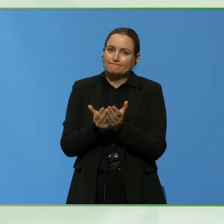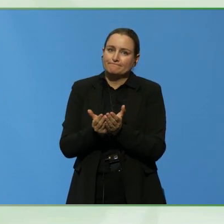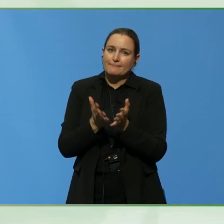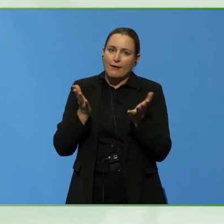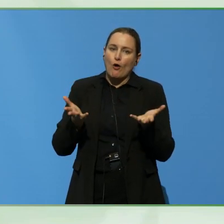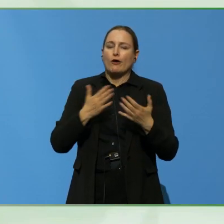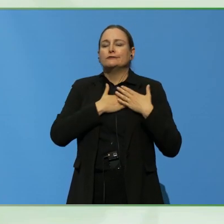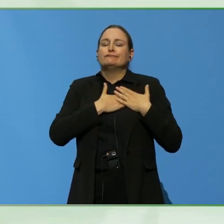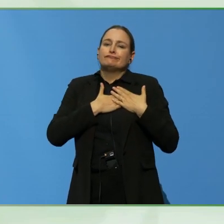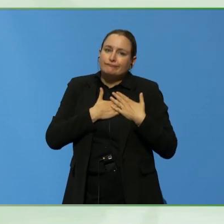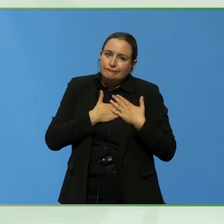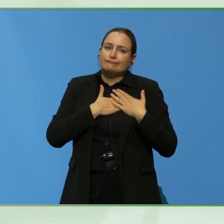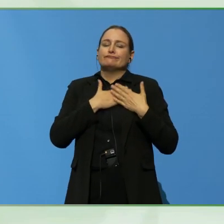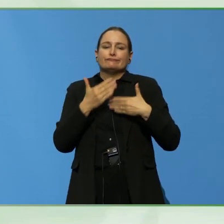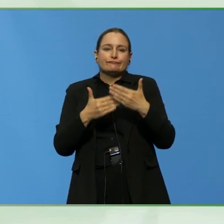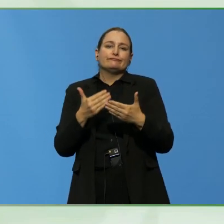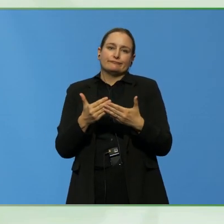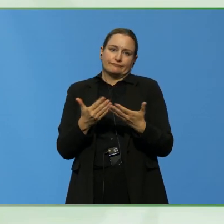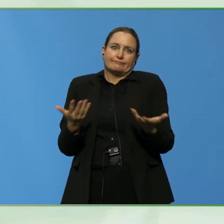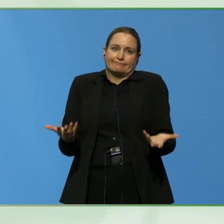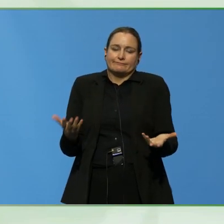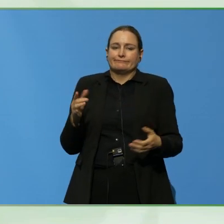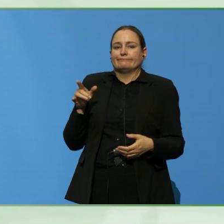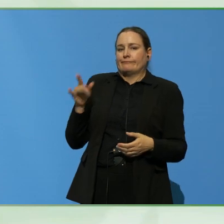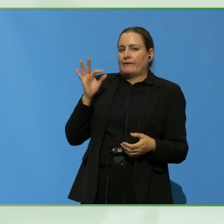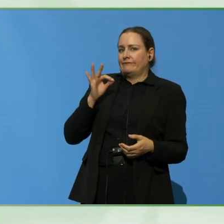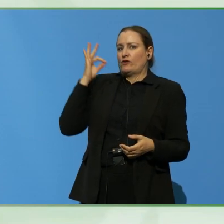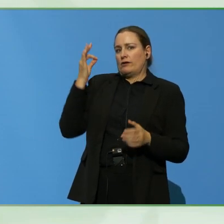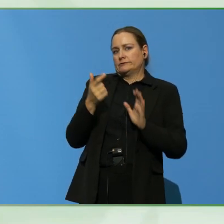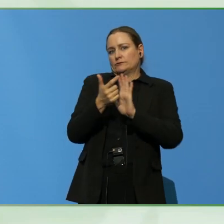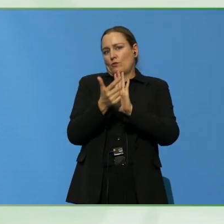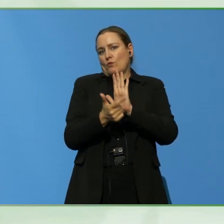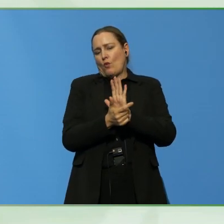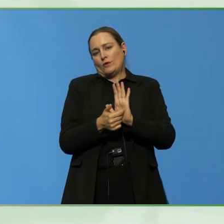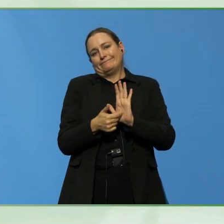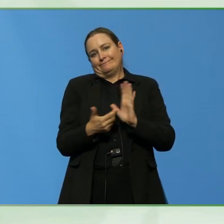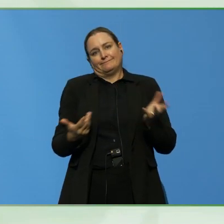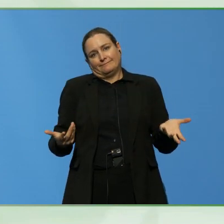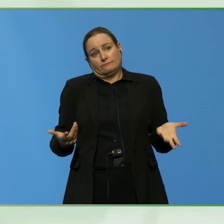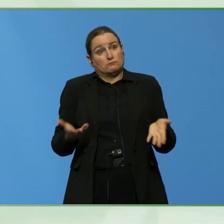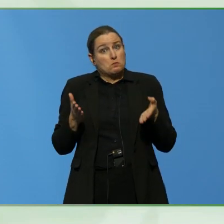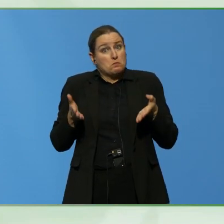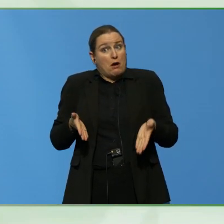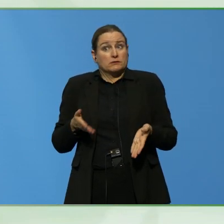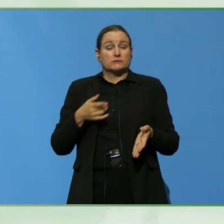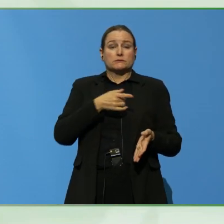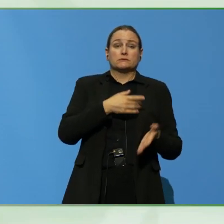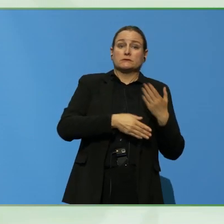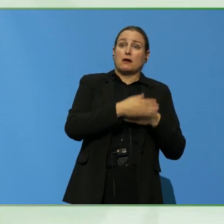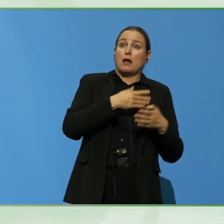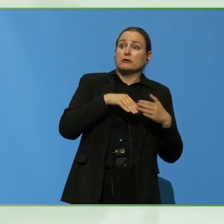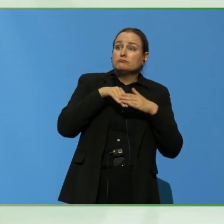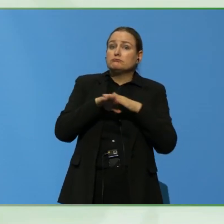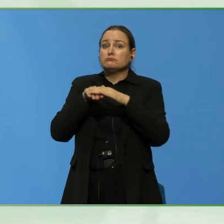to, with the law, to integrate people with disability. And sometimes I don't know how to